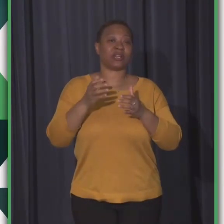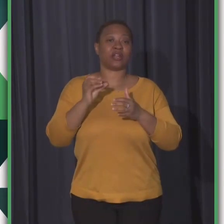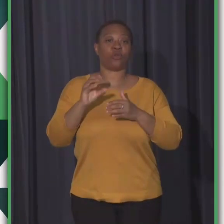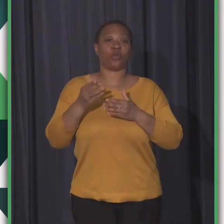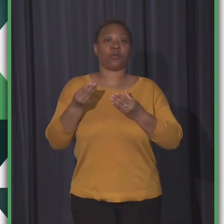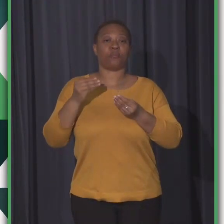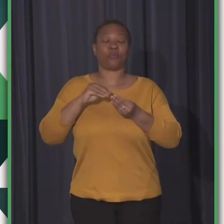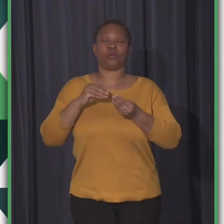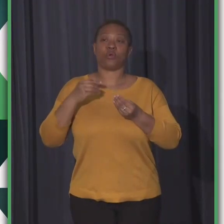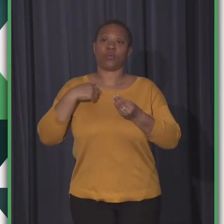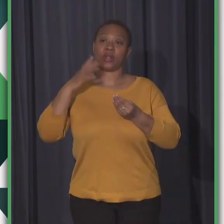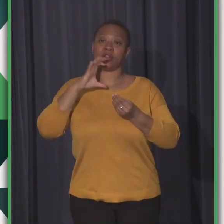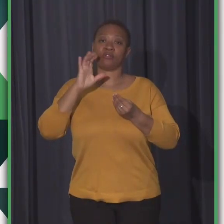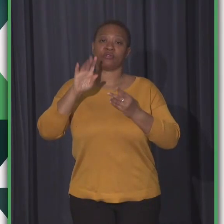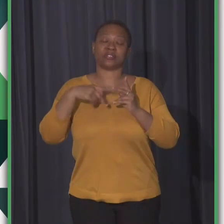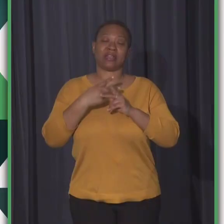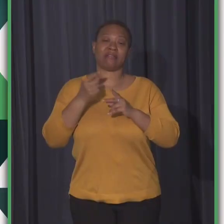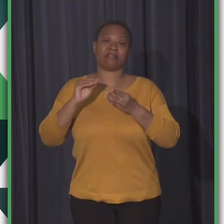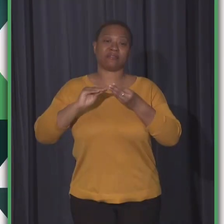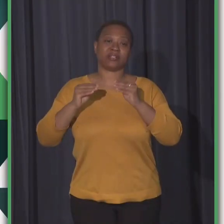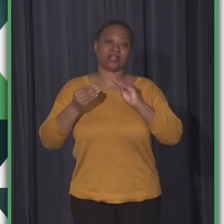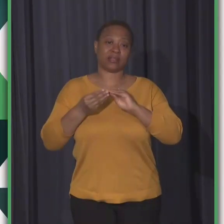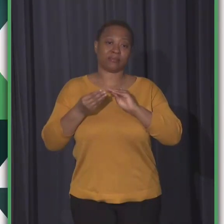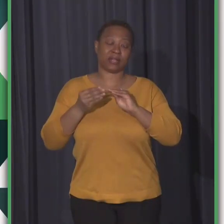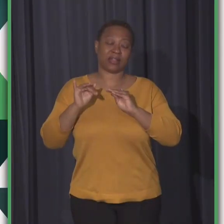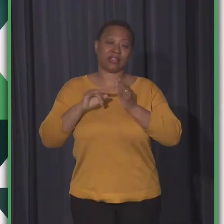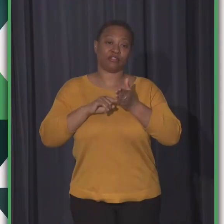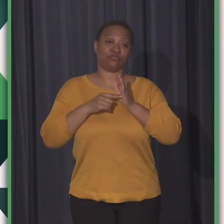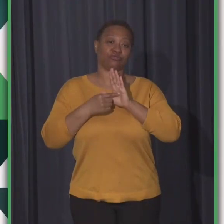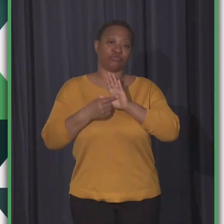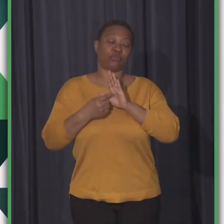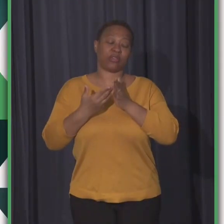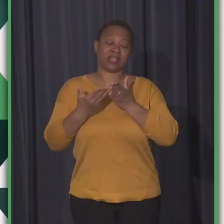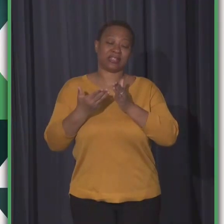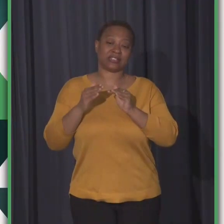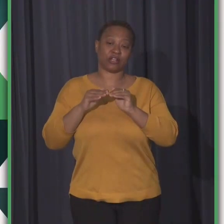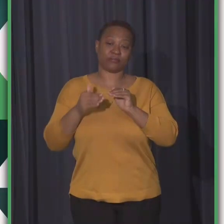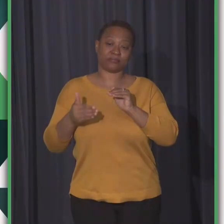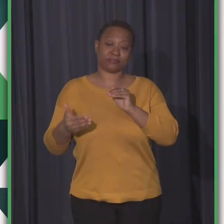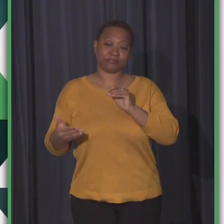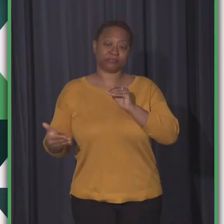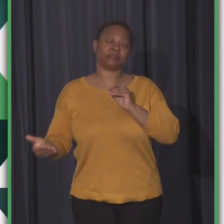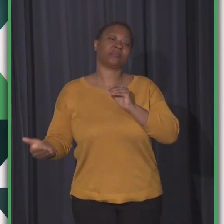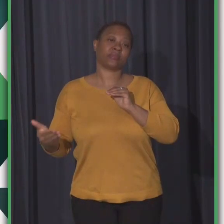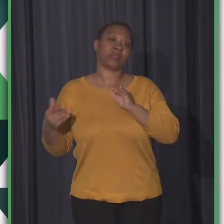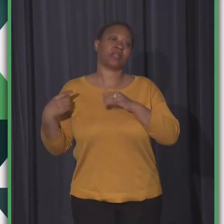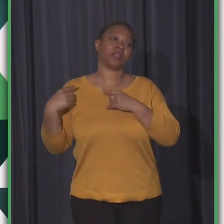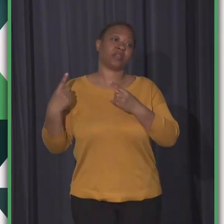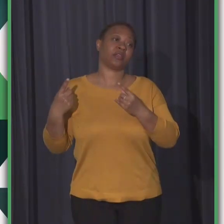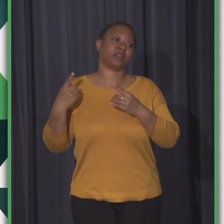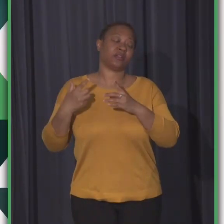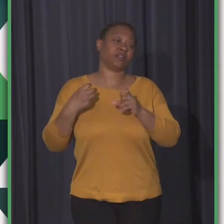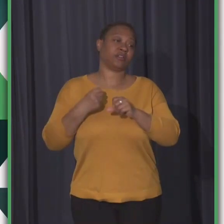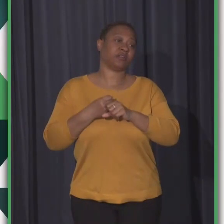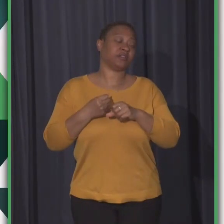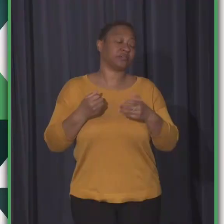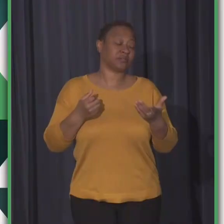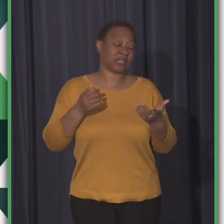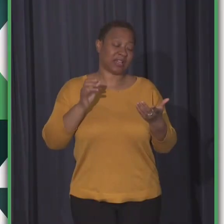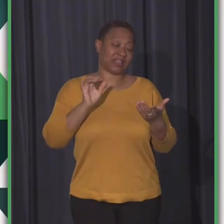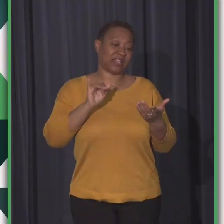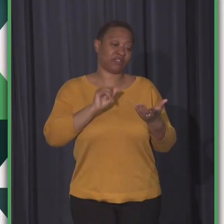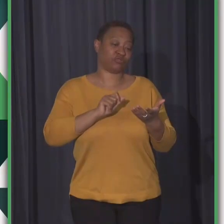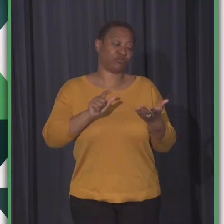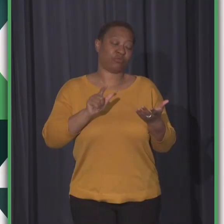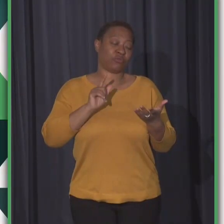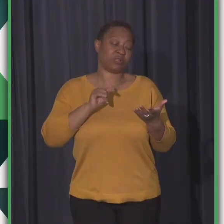looking for, those sort of stats that show things are going down from like they have been all year so far. I mean, so that's all.